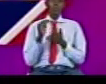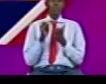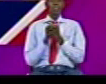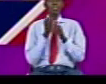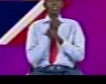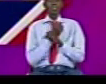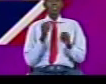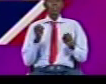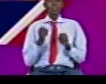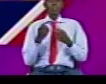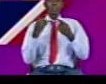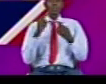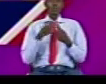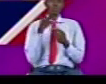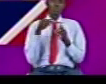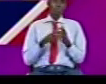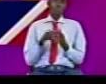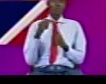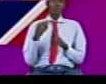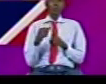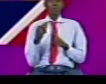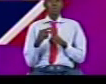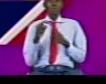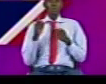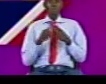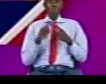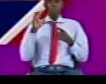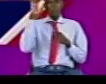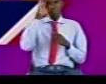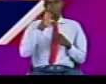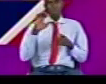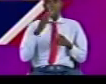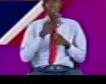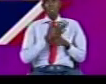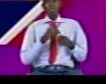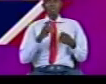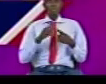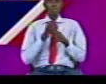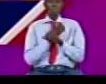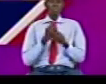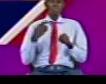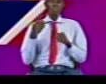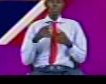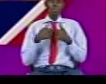He came to this world to seek and to save the lost world.